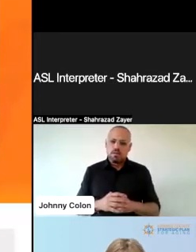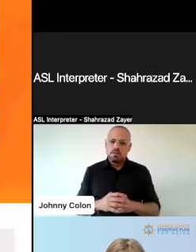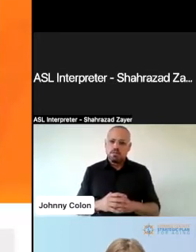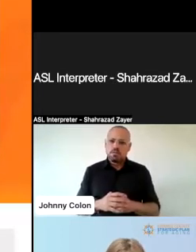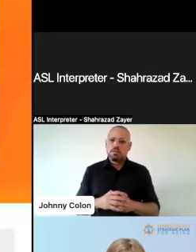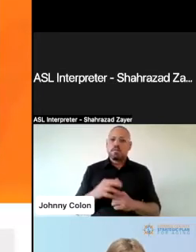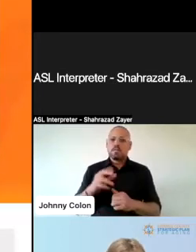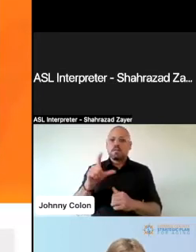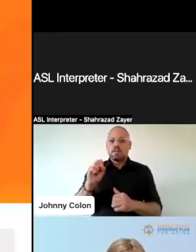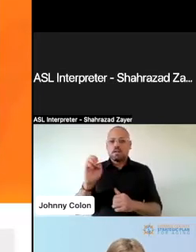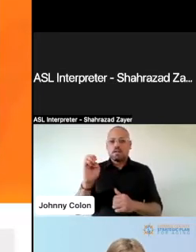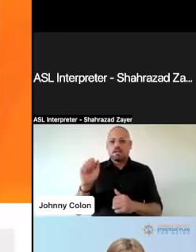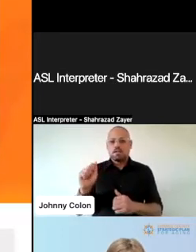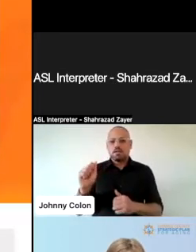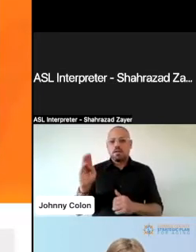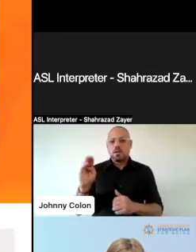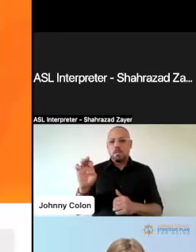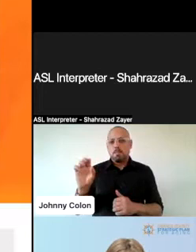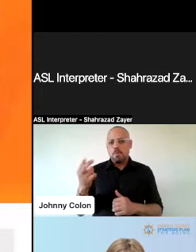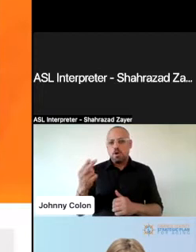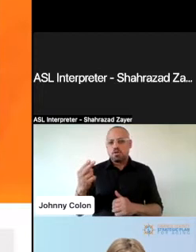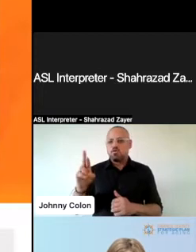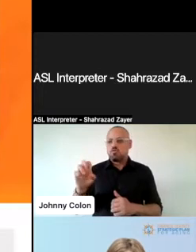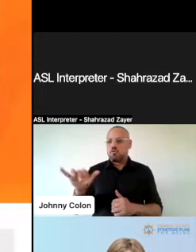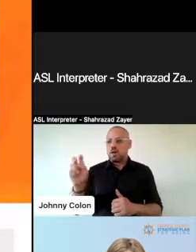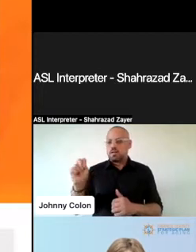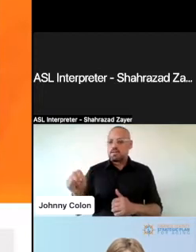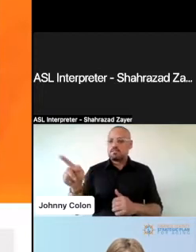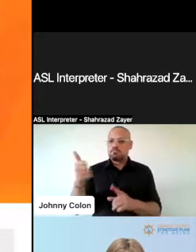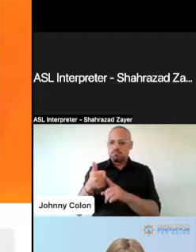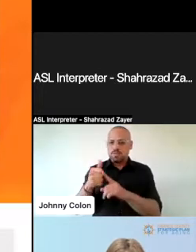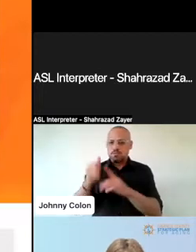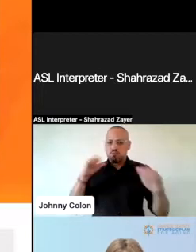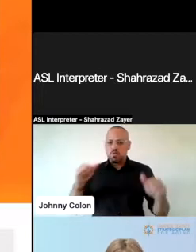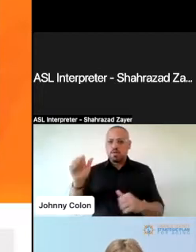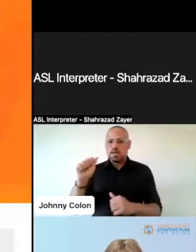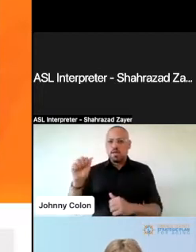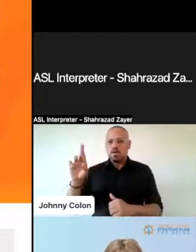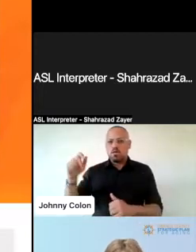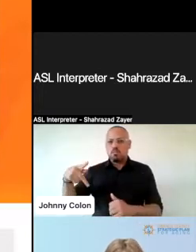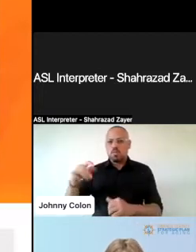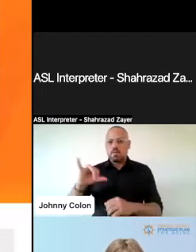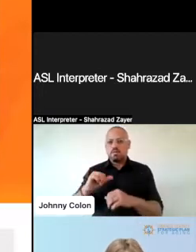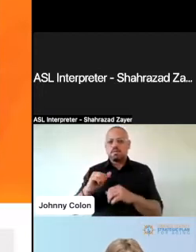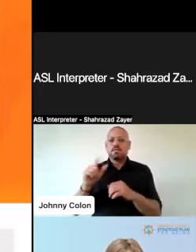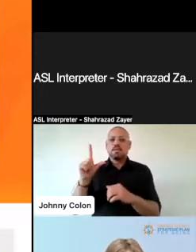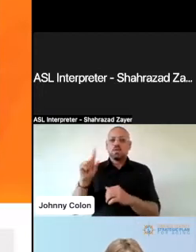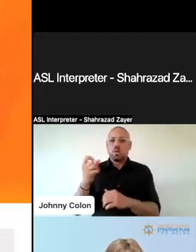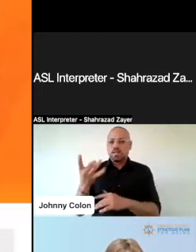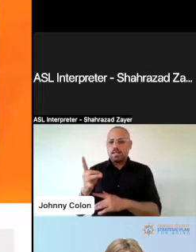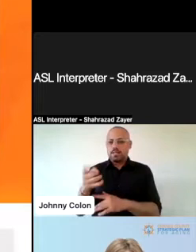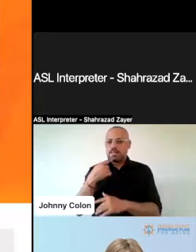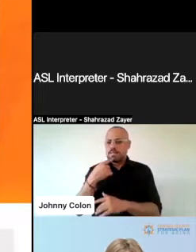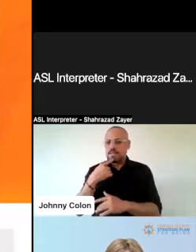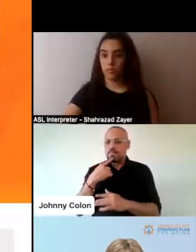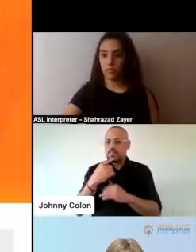Ryerson, who was the president of AARP Foundation in 2018, has said a